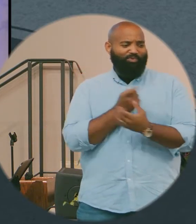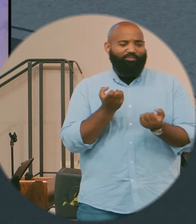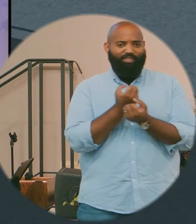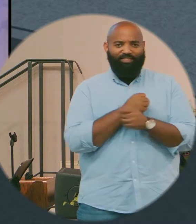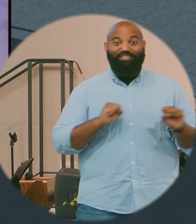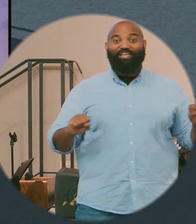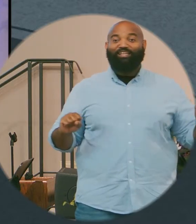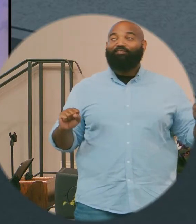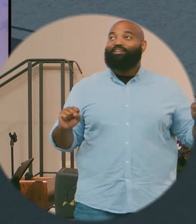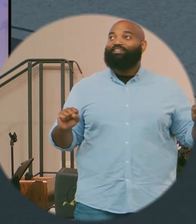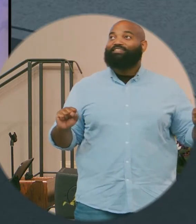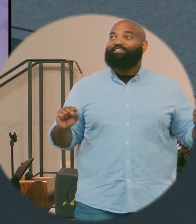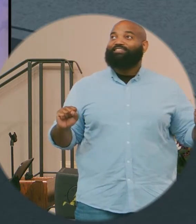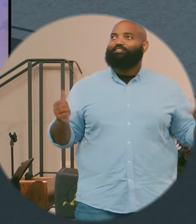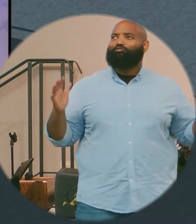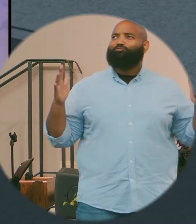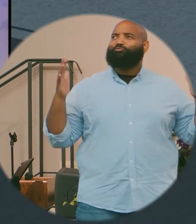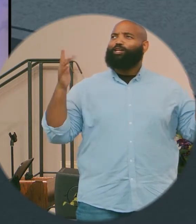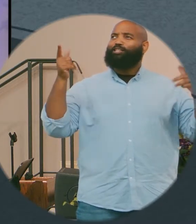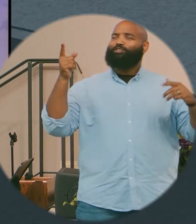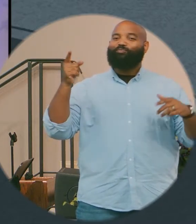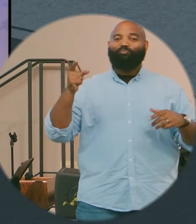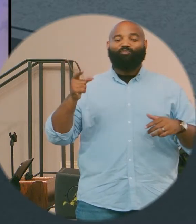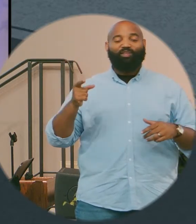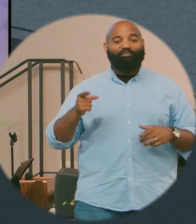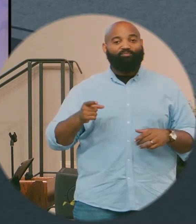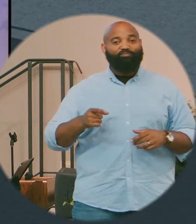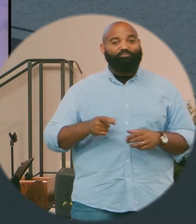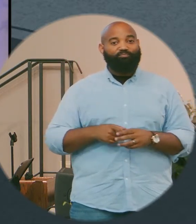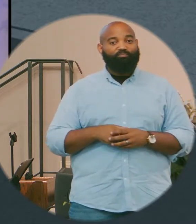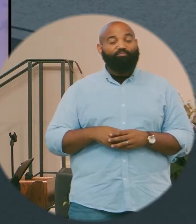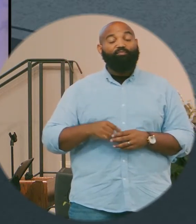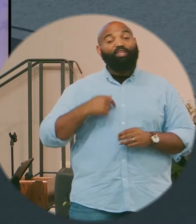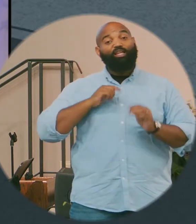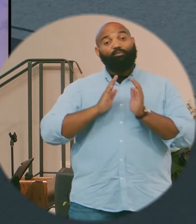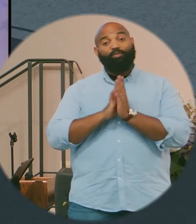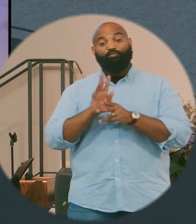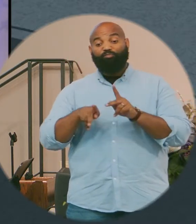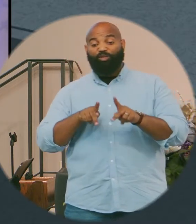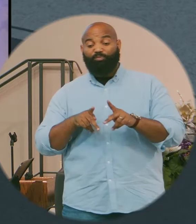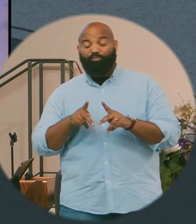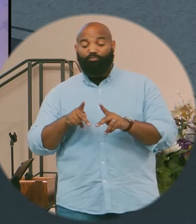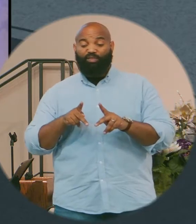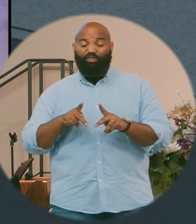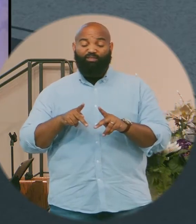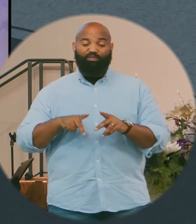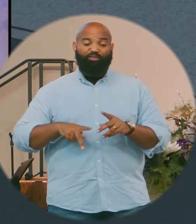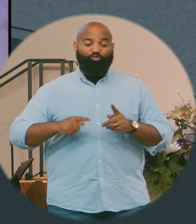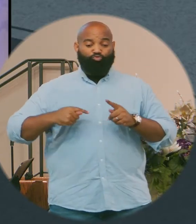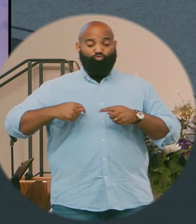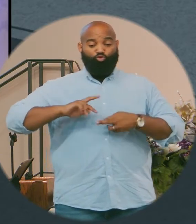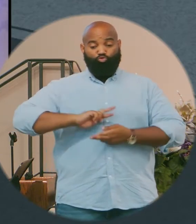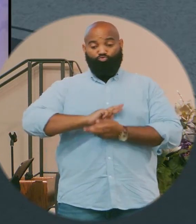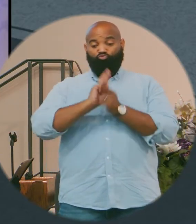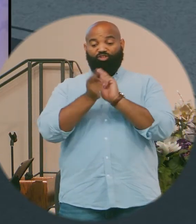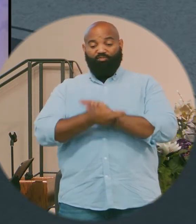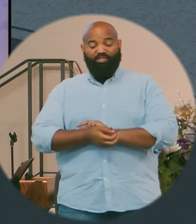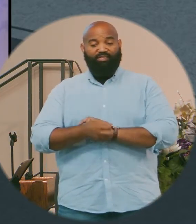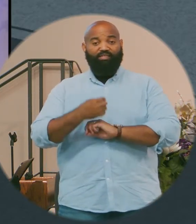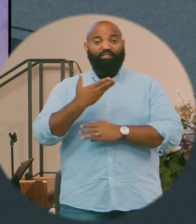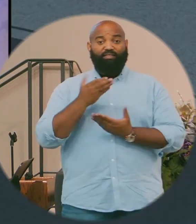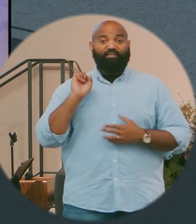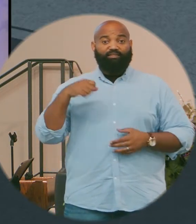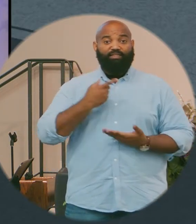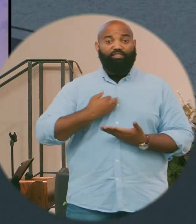Savior, Jesus Christ. And then, Lord, I pray for consecration. I pray for those of us who've already said yes,